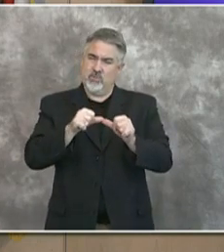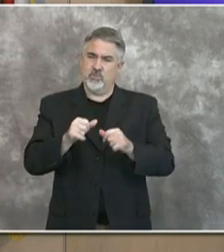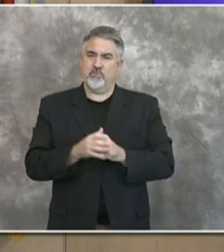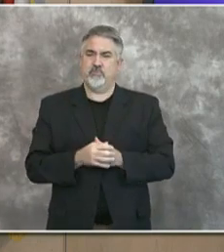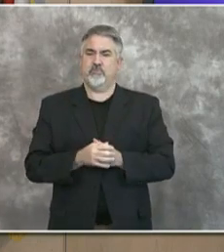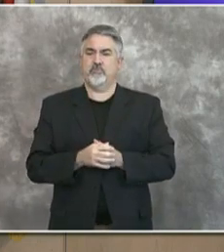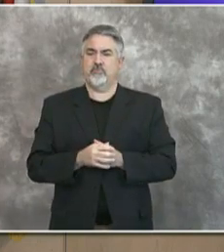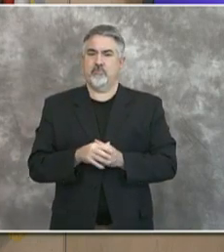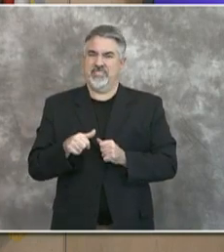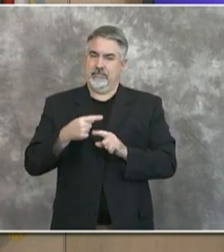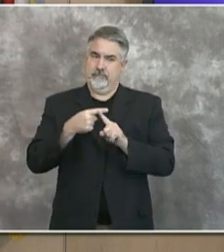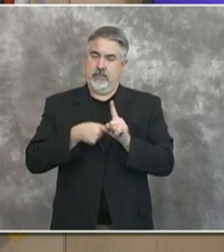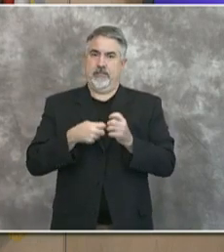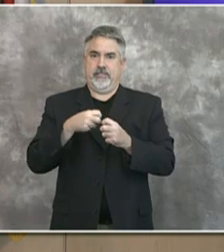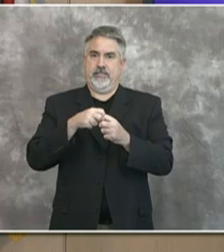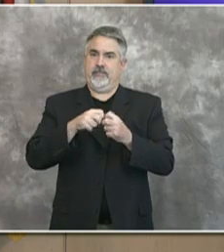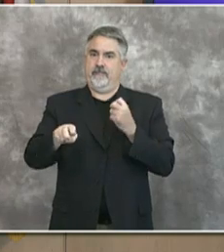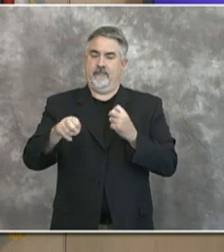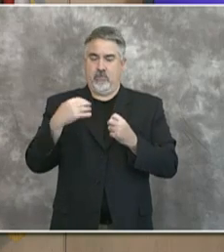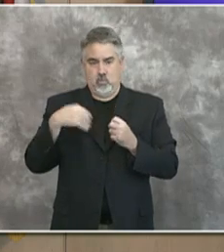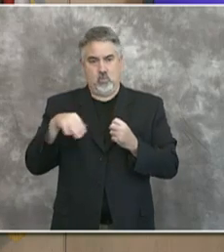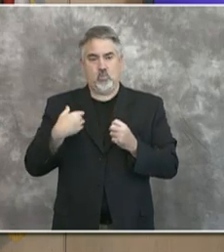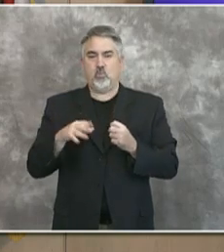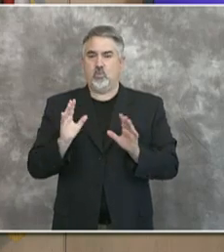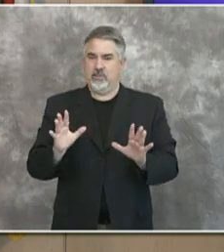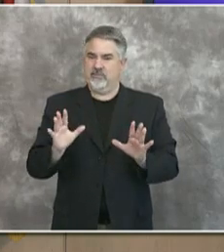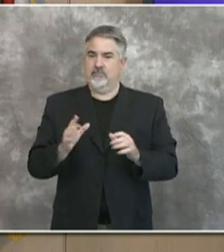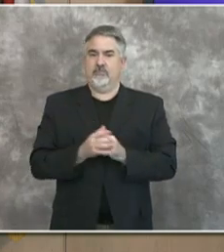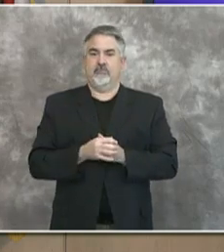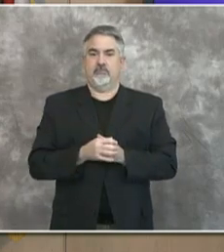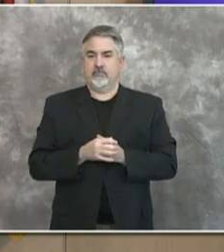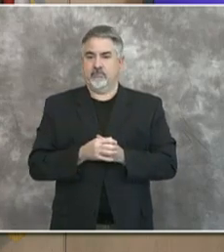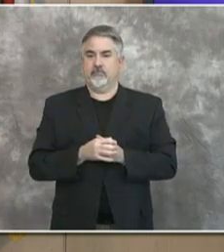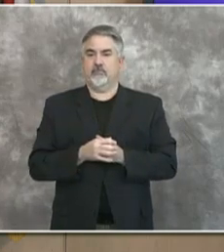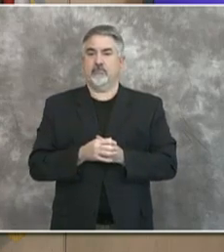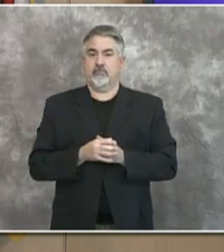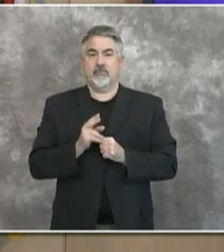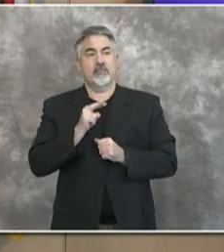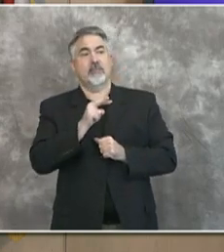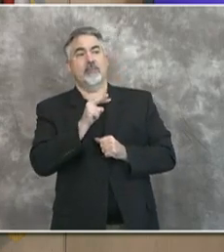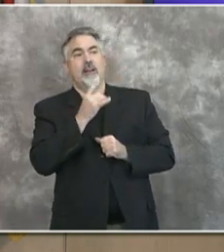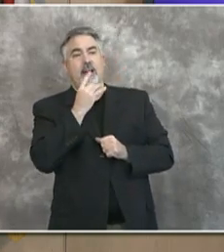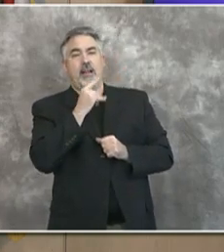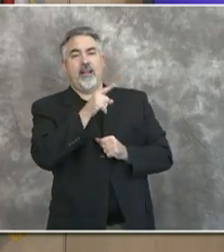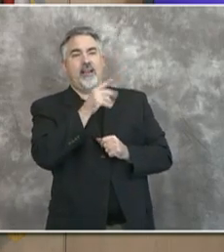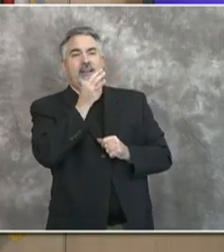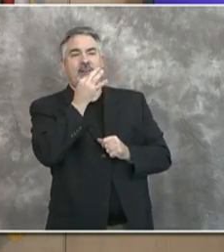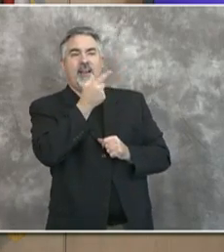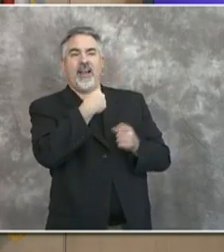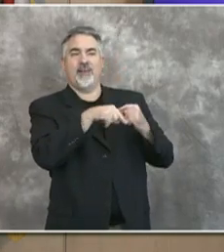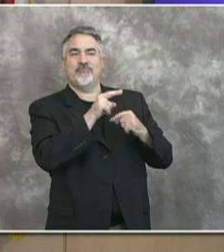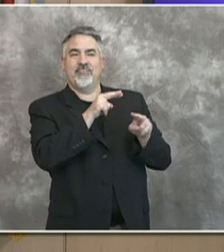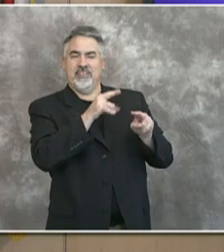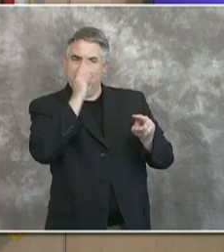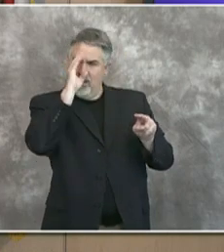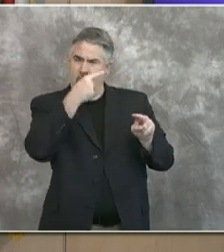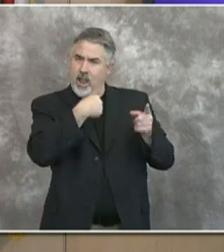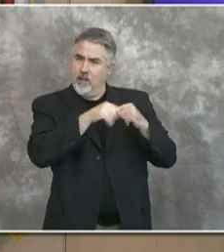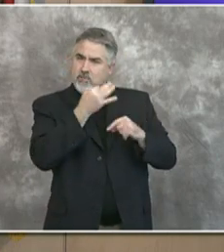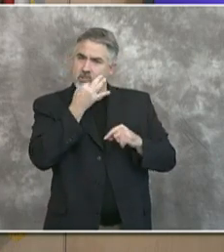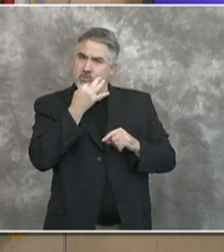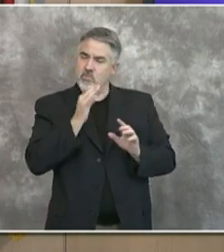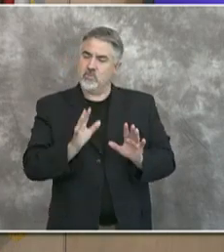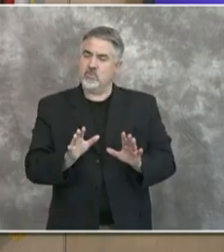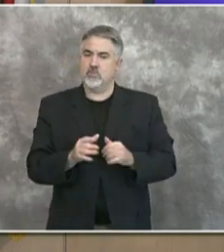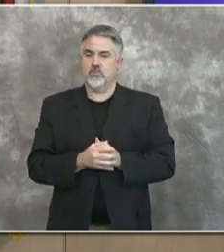there is a light at the end of the tunnel, and we will be able to get back to normal. We just want to make sure that we do it in the most responsible way. Yesterday,